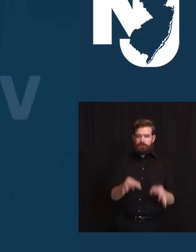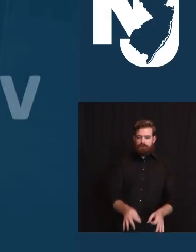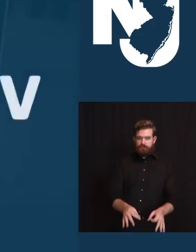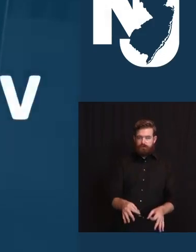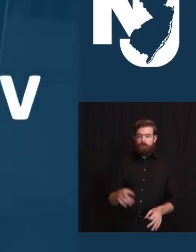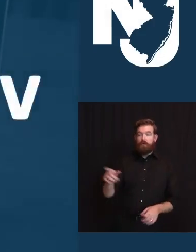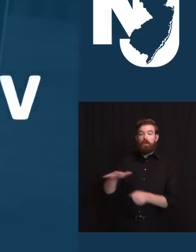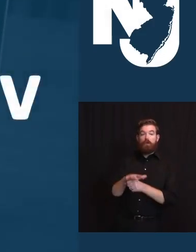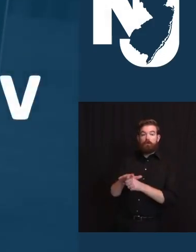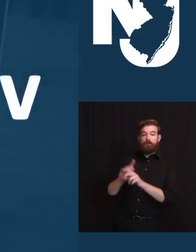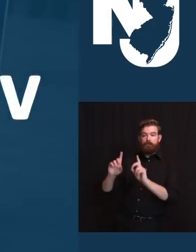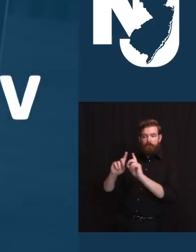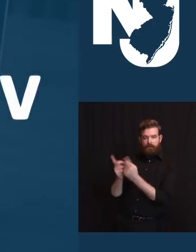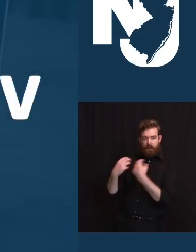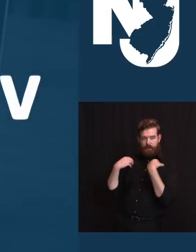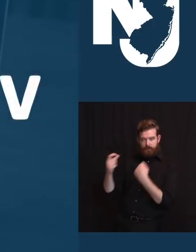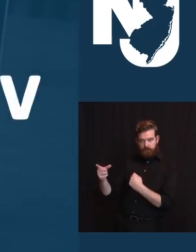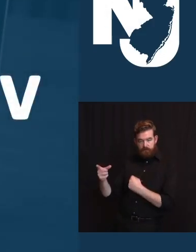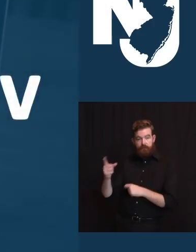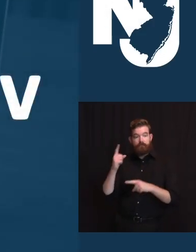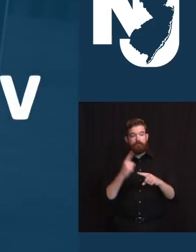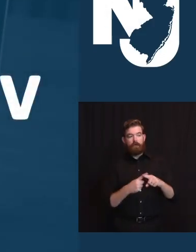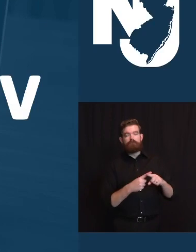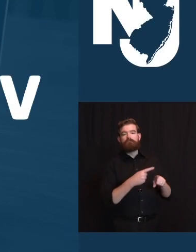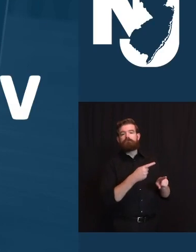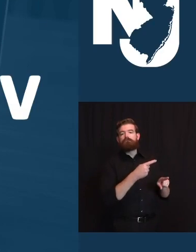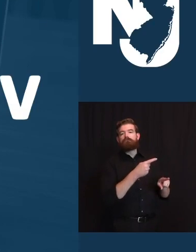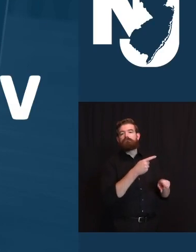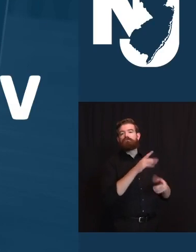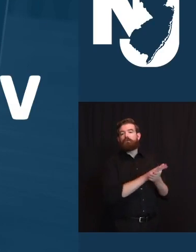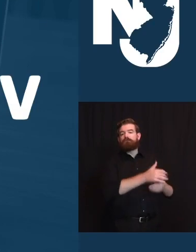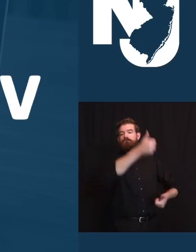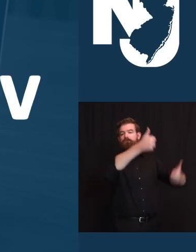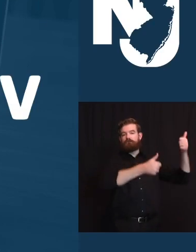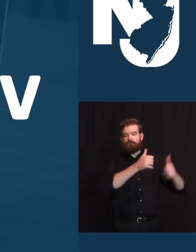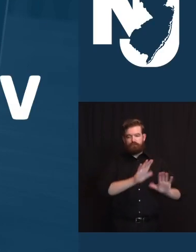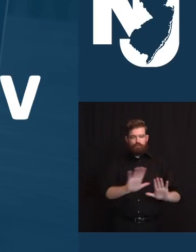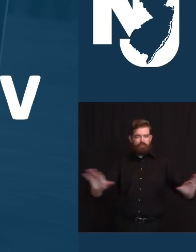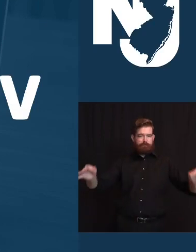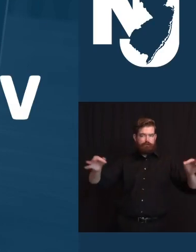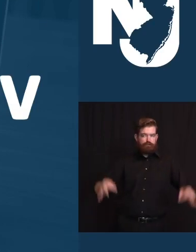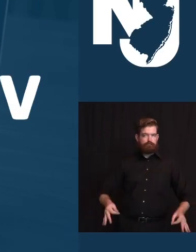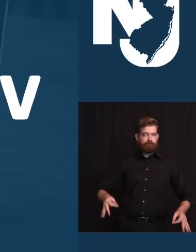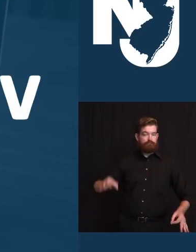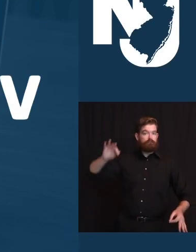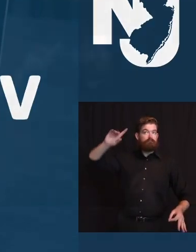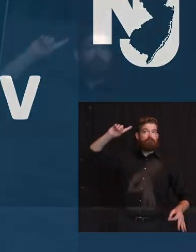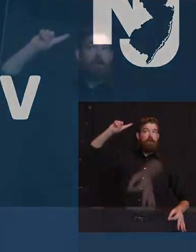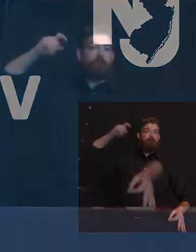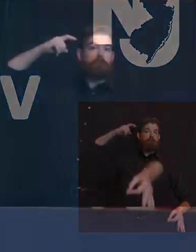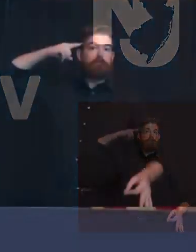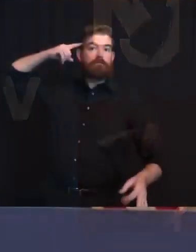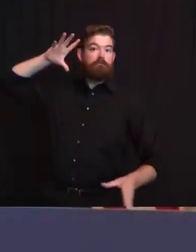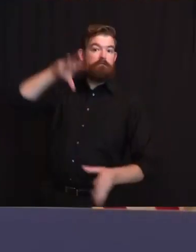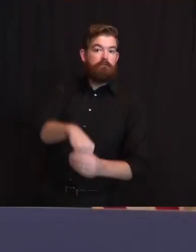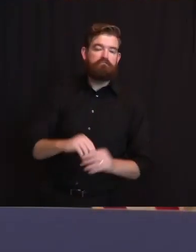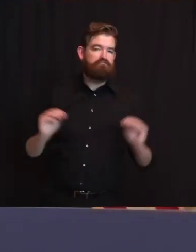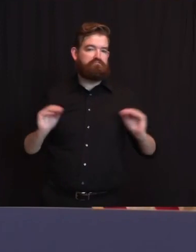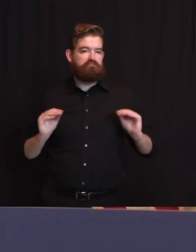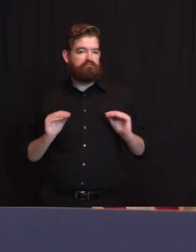Moving on to my daily report, as the governor shared, we're reporting 466 hospitalizations,